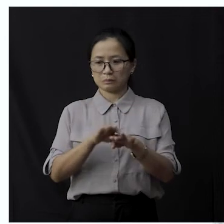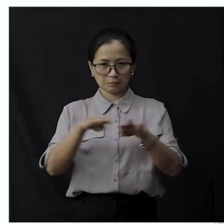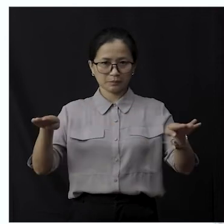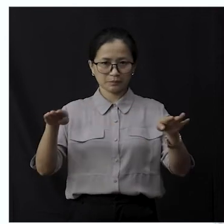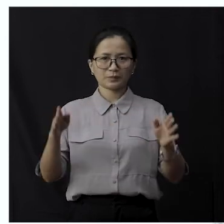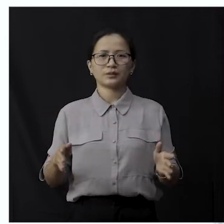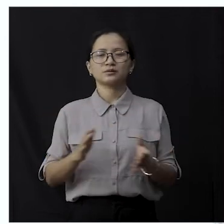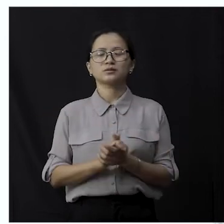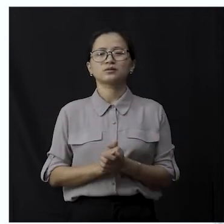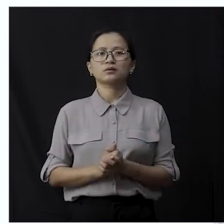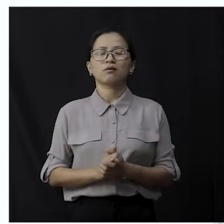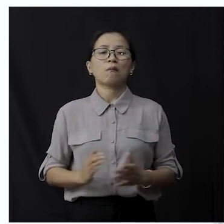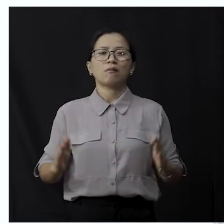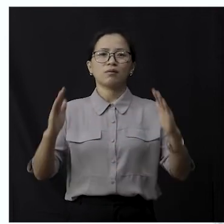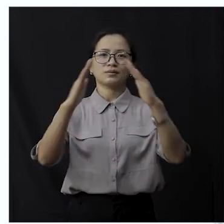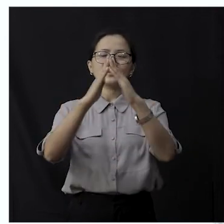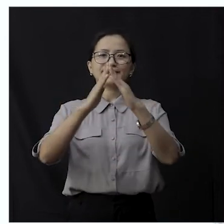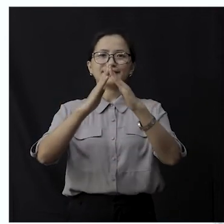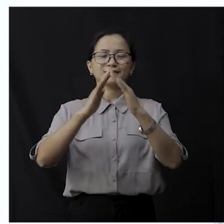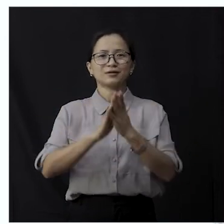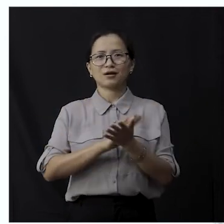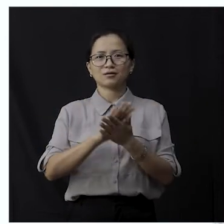Plains, hills,